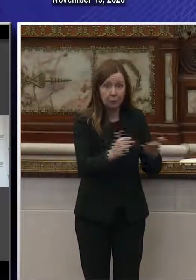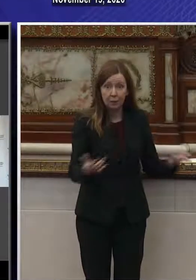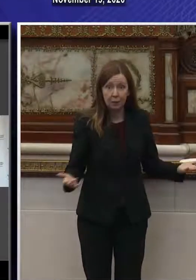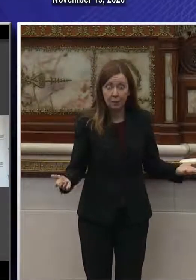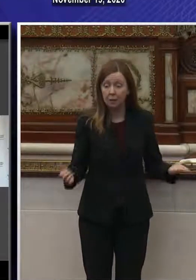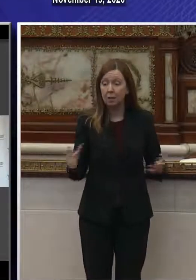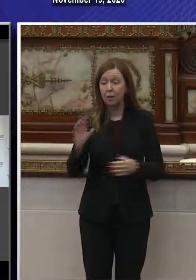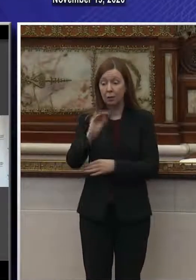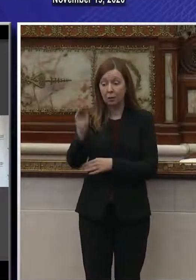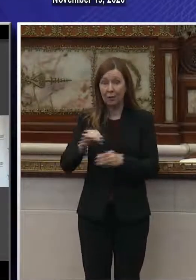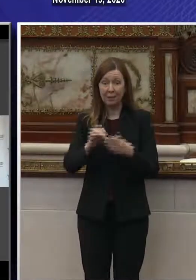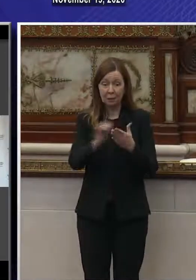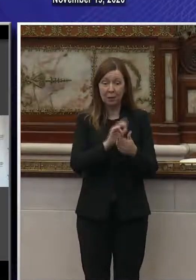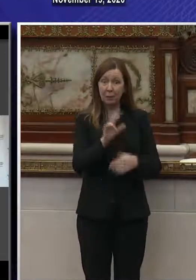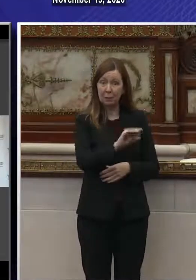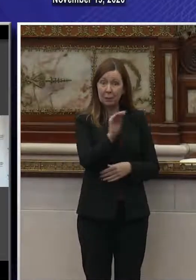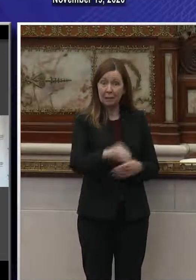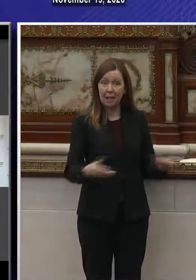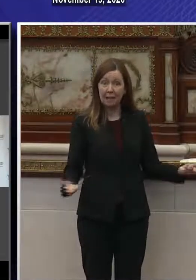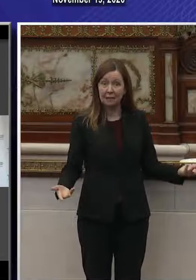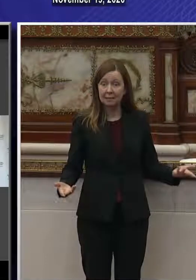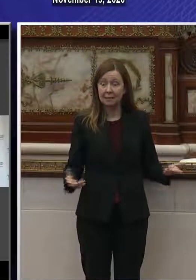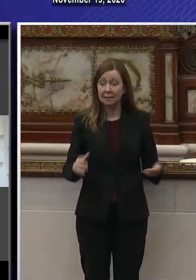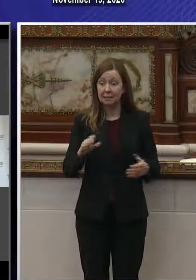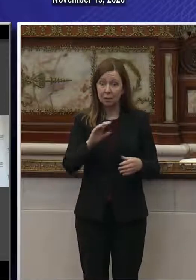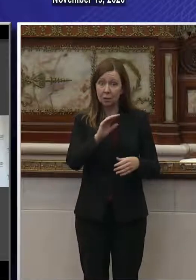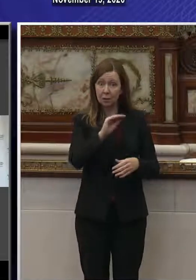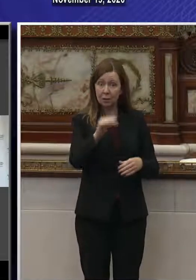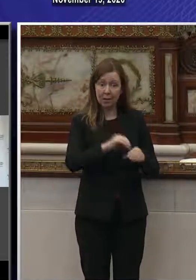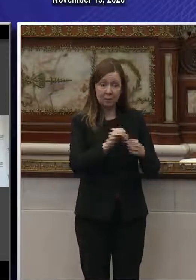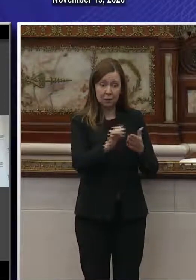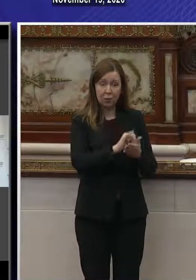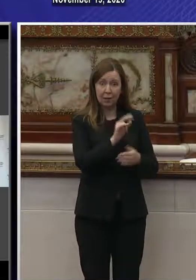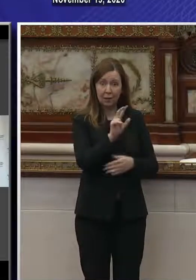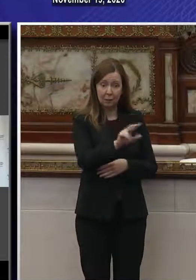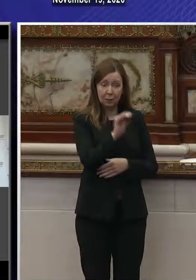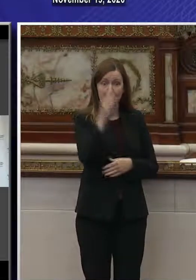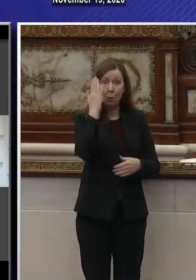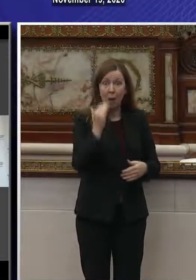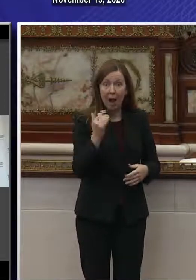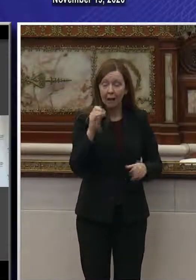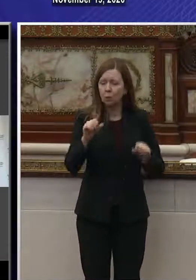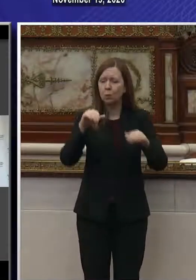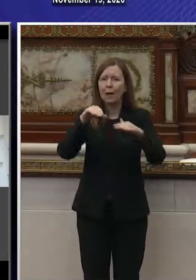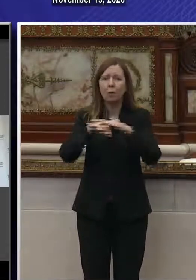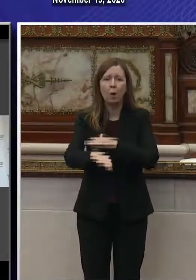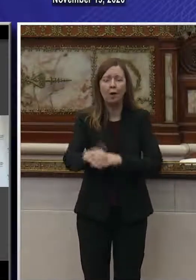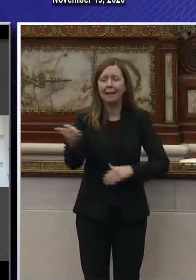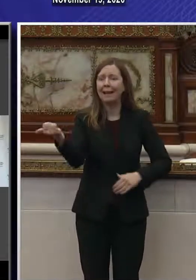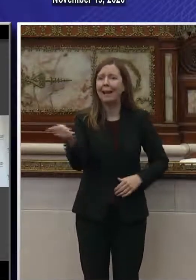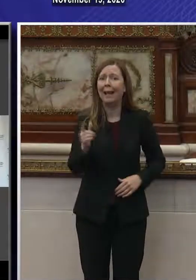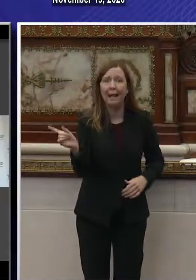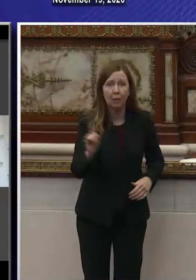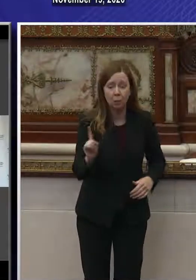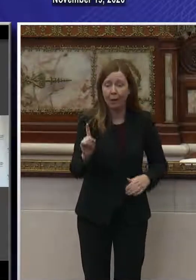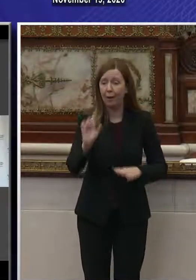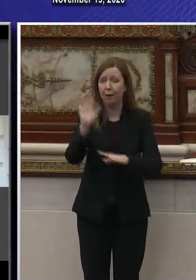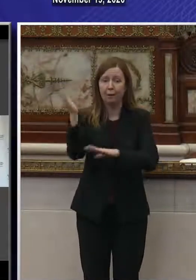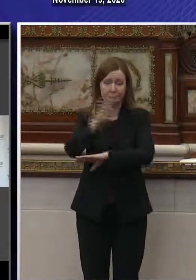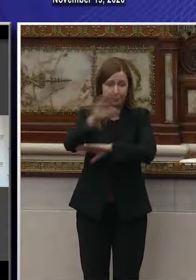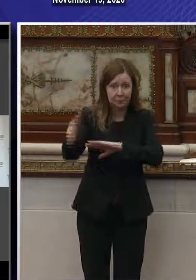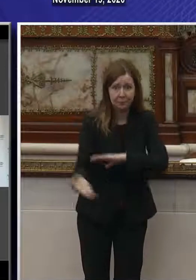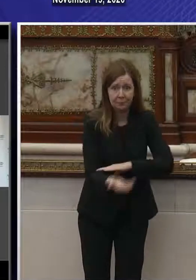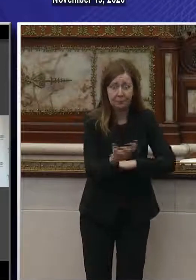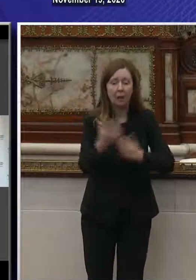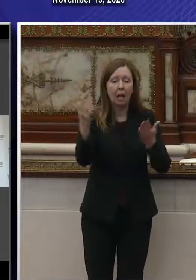where the rates in New York are 3%. And the rates in New York are 3% is because you can walk in any place 24 hours a